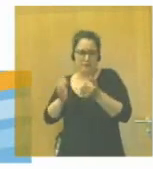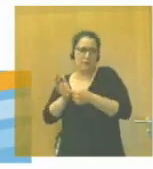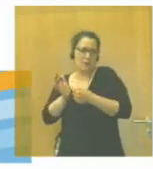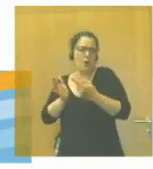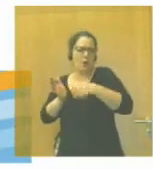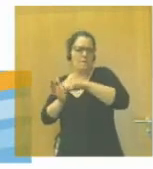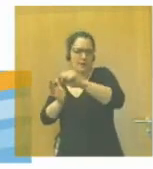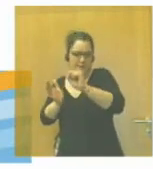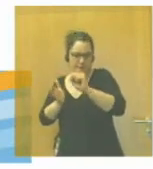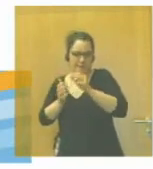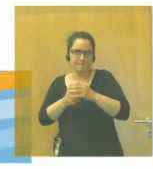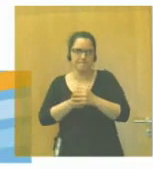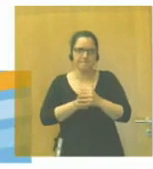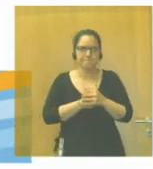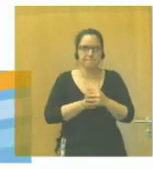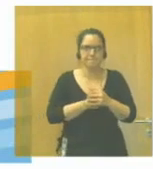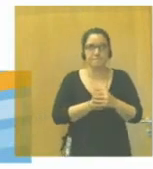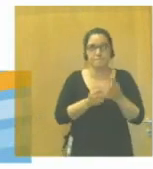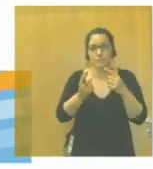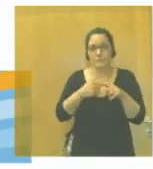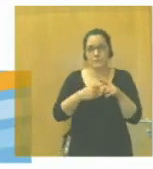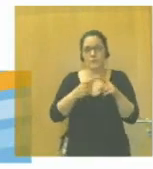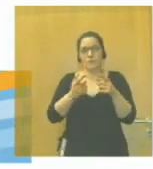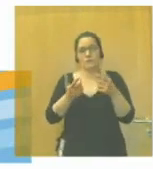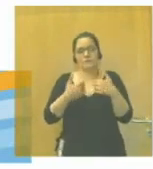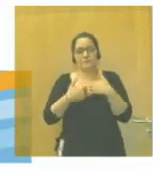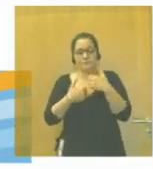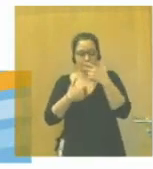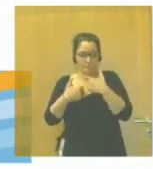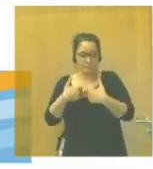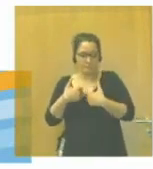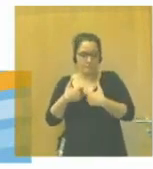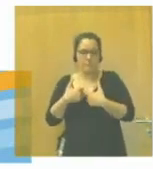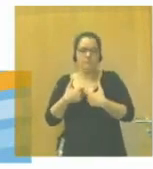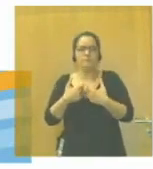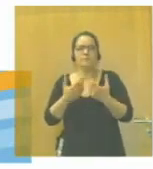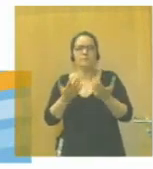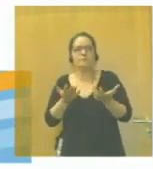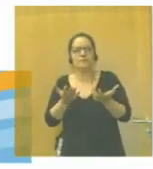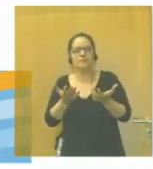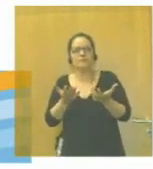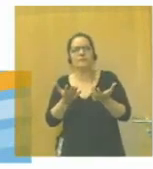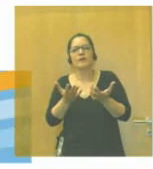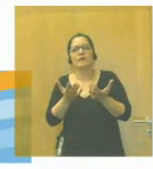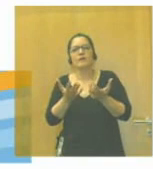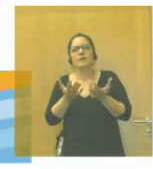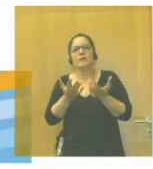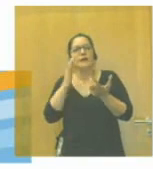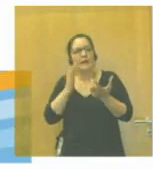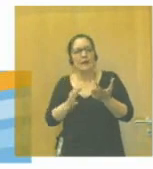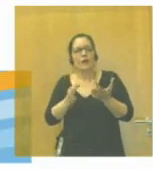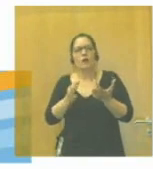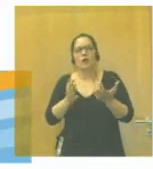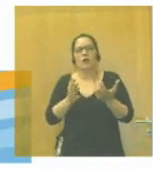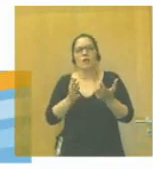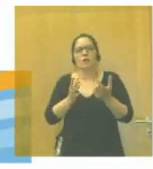So a comprehensive approach, regardless of what setting we're talking about, I listed off a bunch of different settings, but it really has to have strong